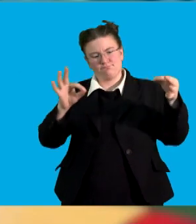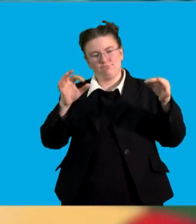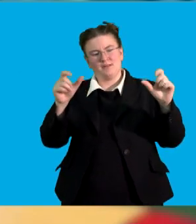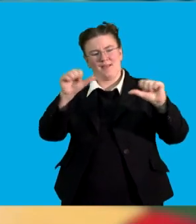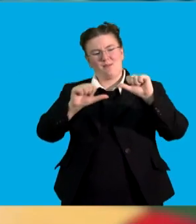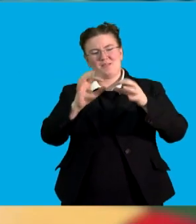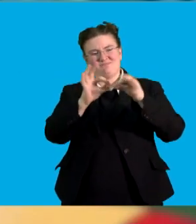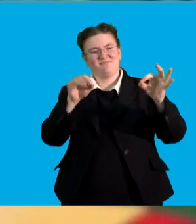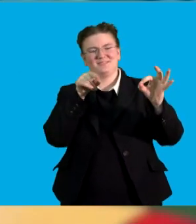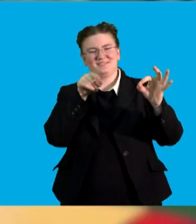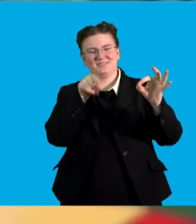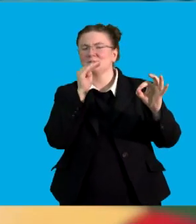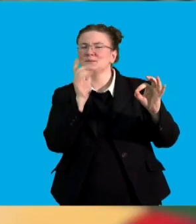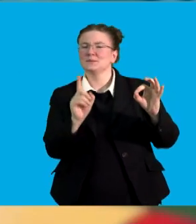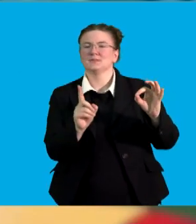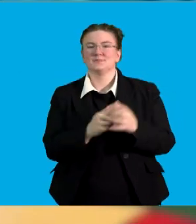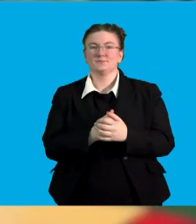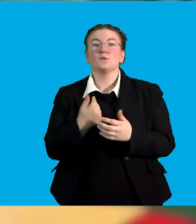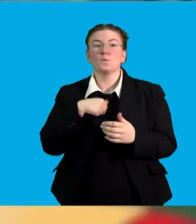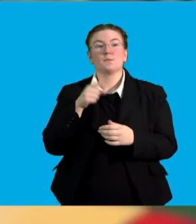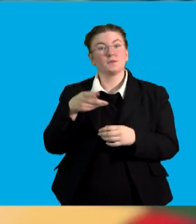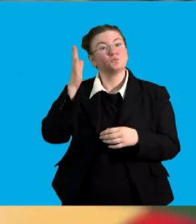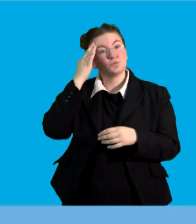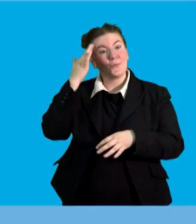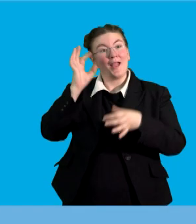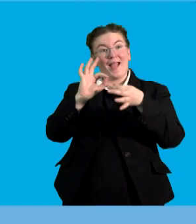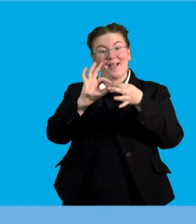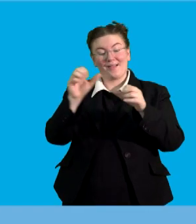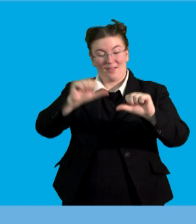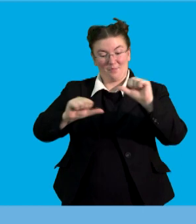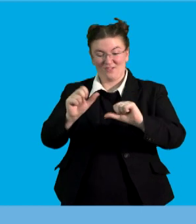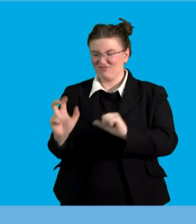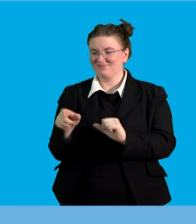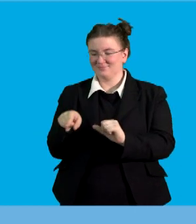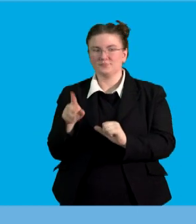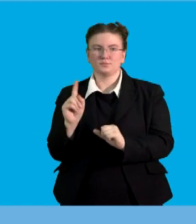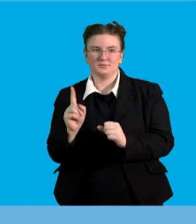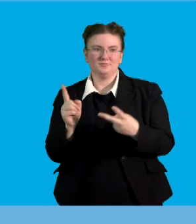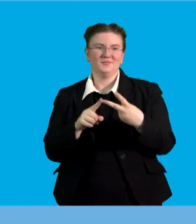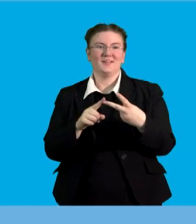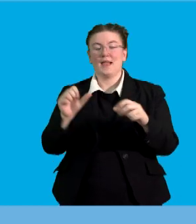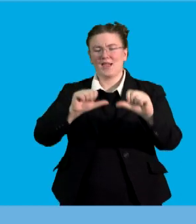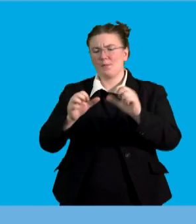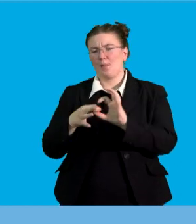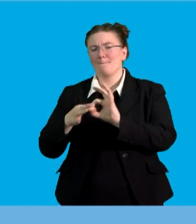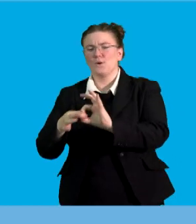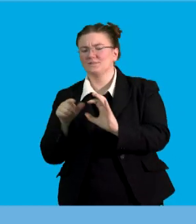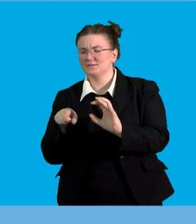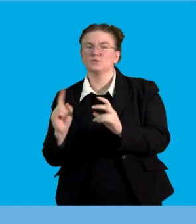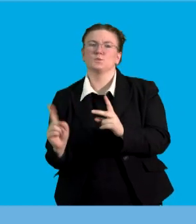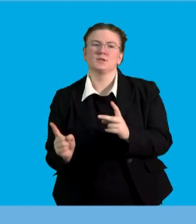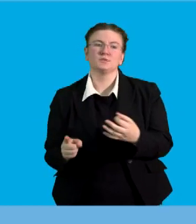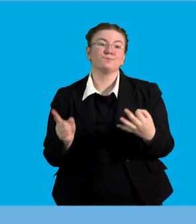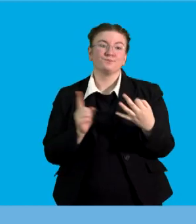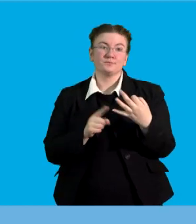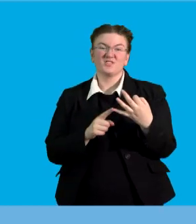by this concept of chemical reaction. So we need to know what a chemical reaction is. We also need to know what a chemical bond is. We